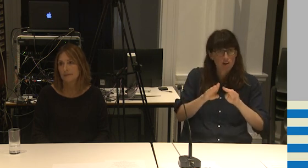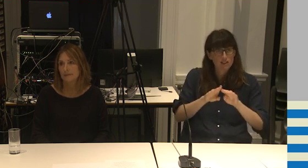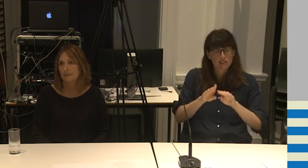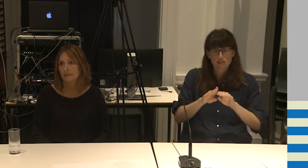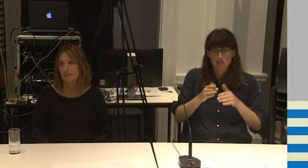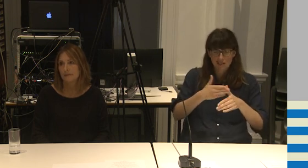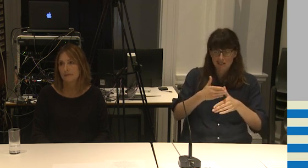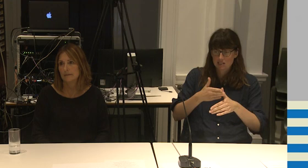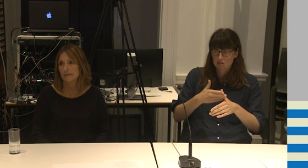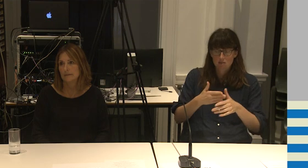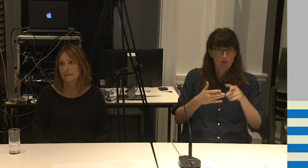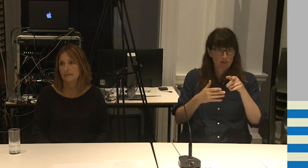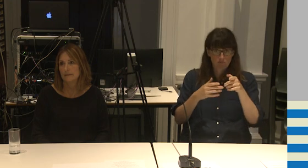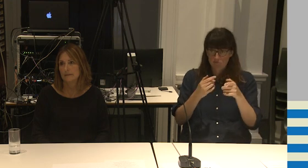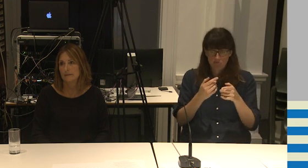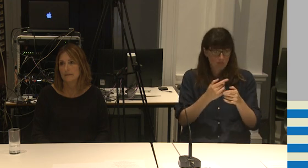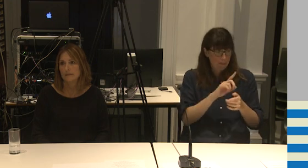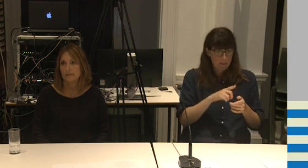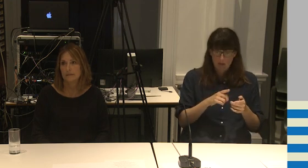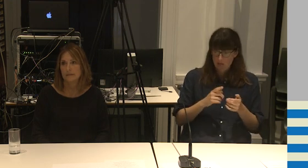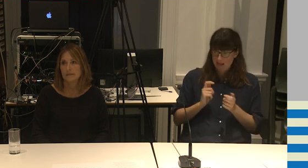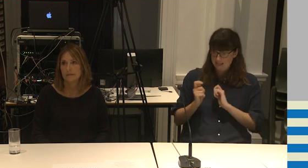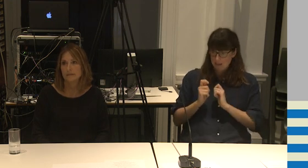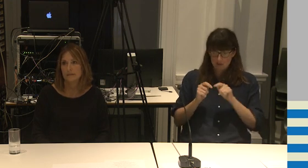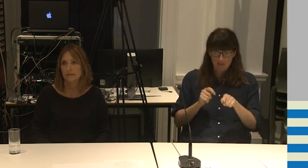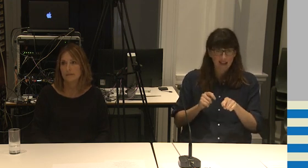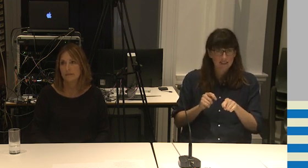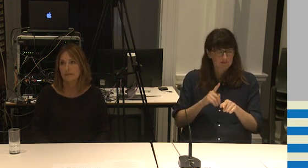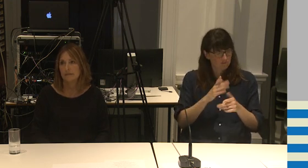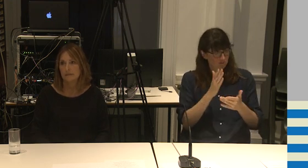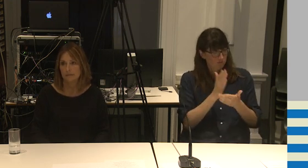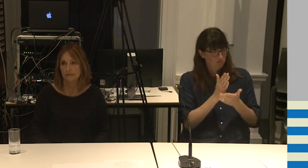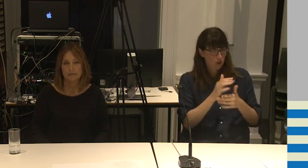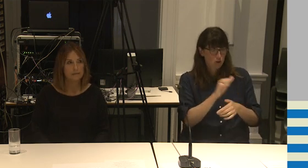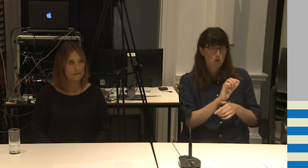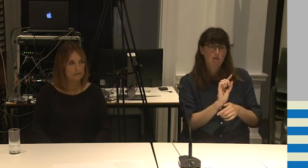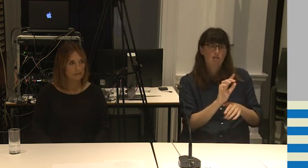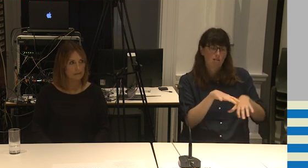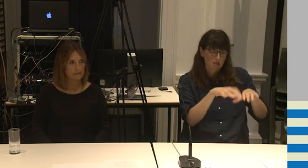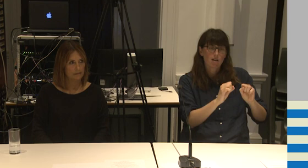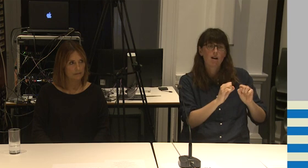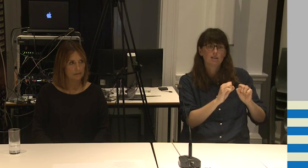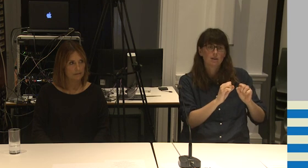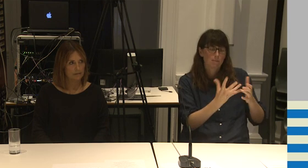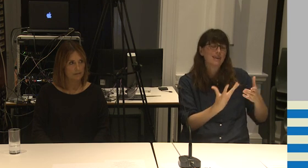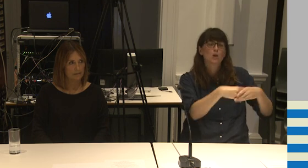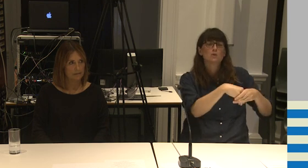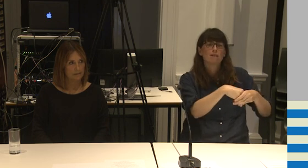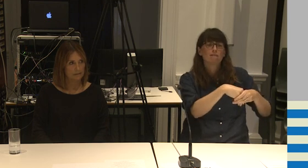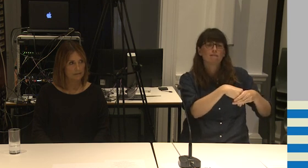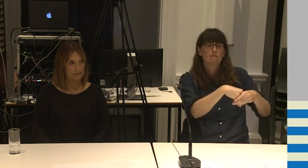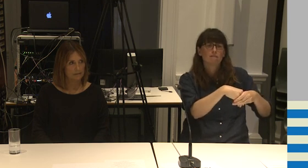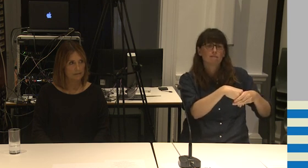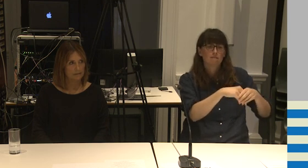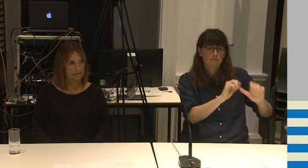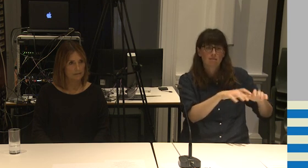who has a disability is supposed to adapt to it rather than it actually being designed from the outset to be inclusive for everyone. And so